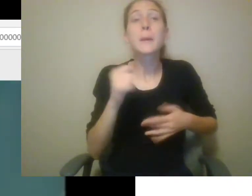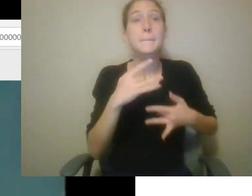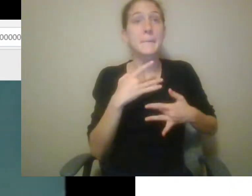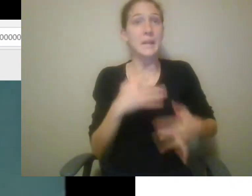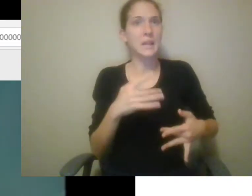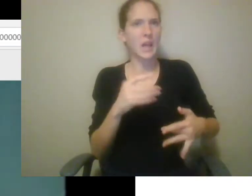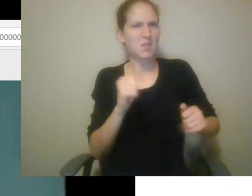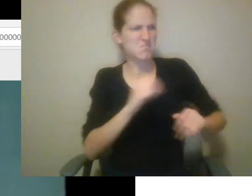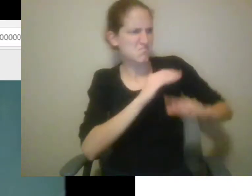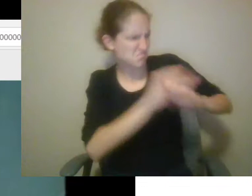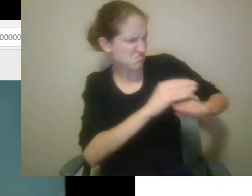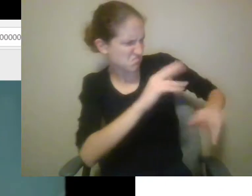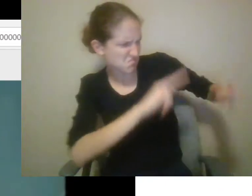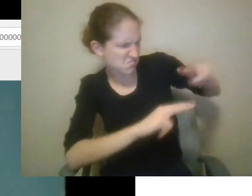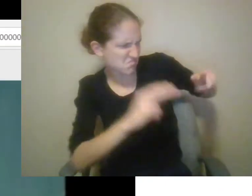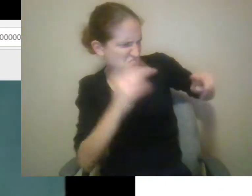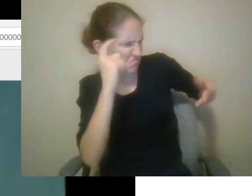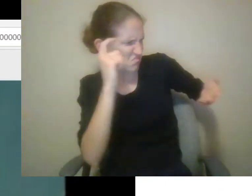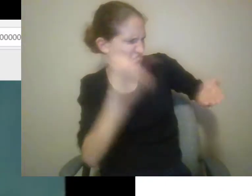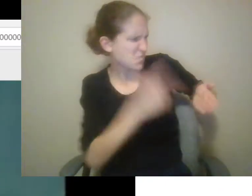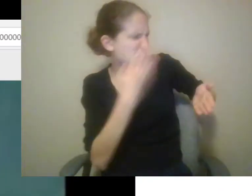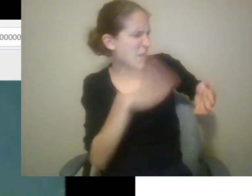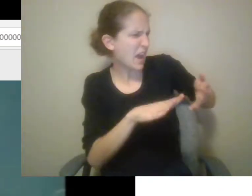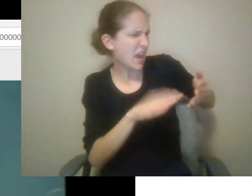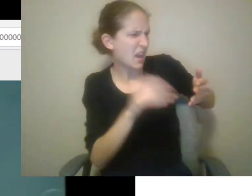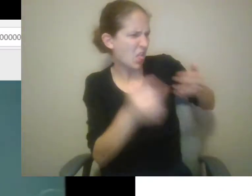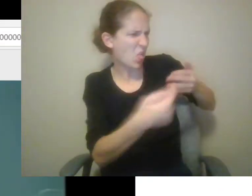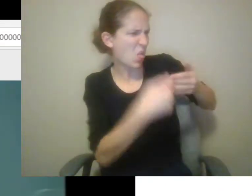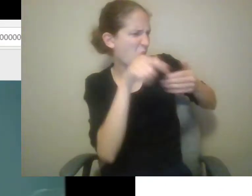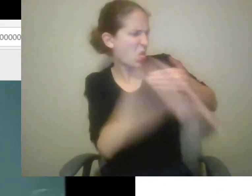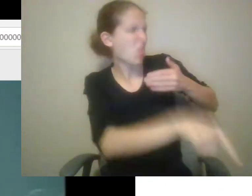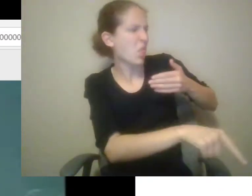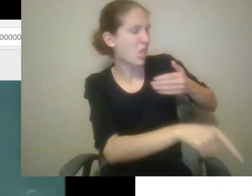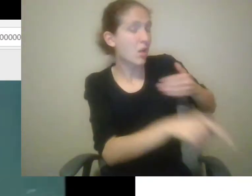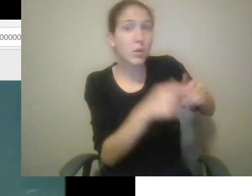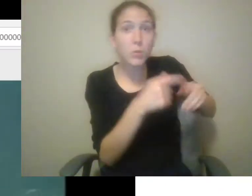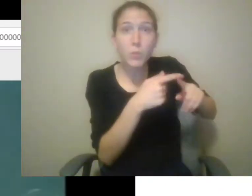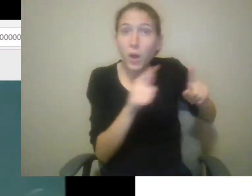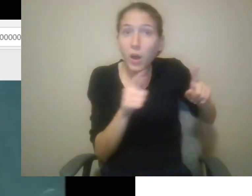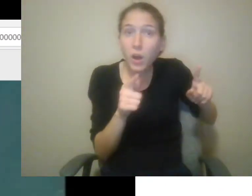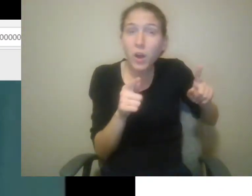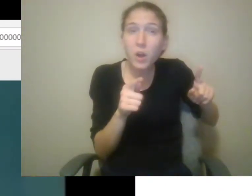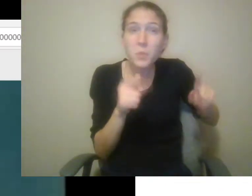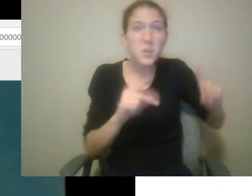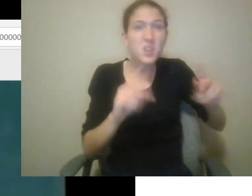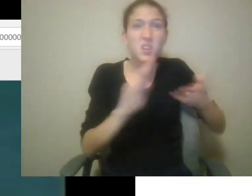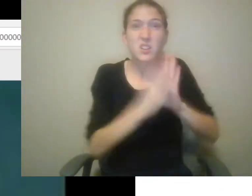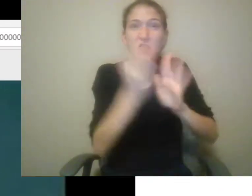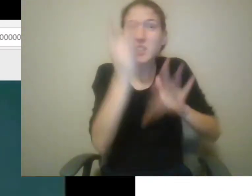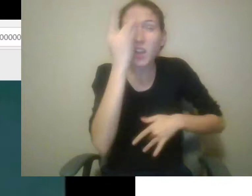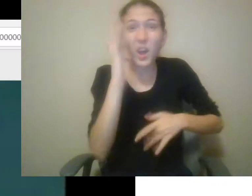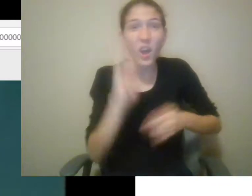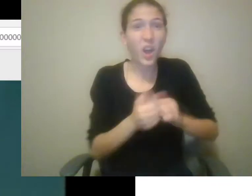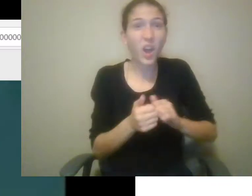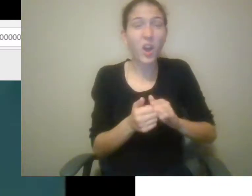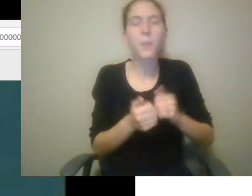us to get disease and to get sick. How can we get sick if the cell membrane is supposed to keep them out? Well,